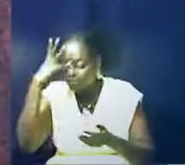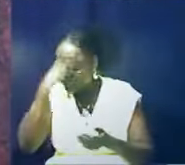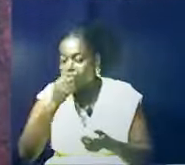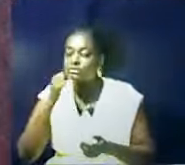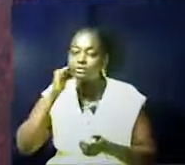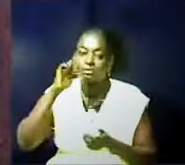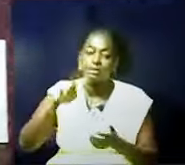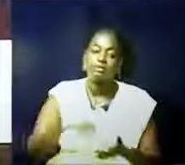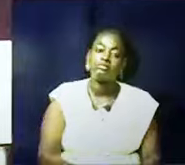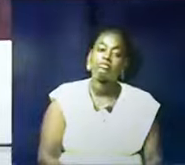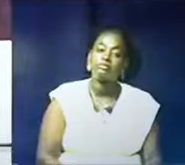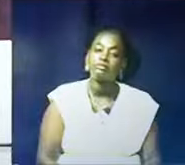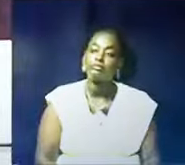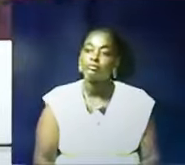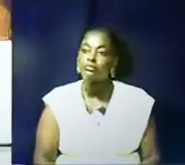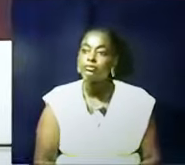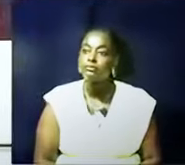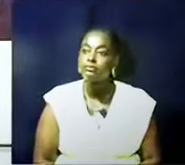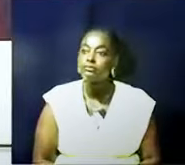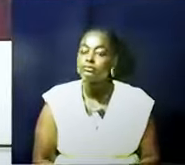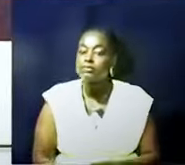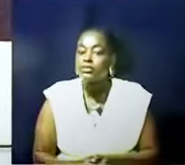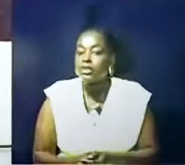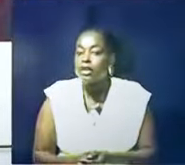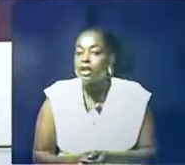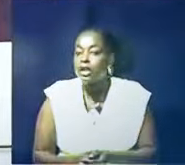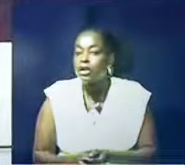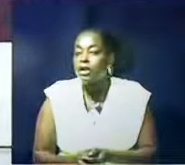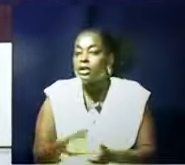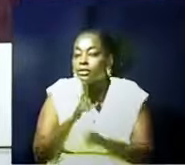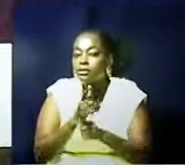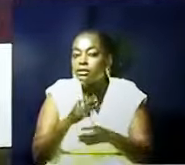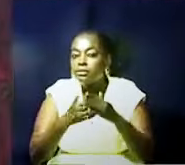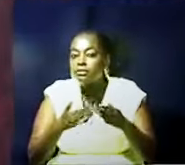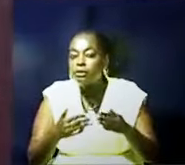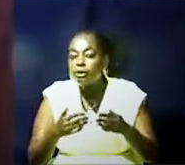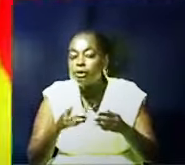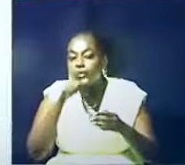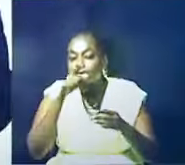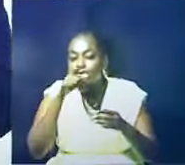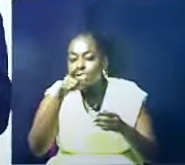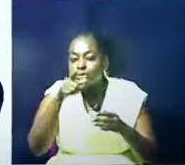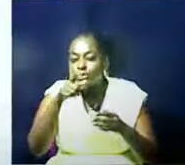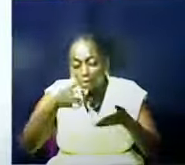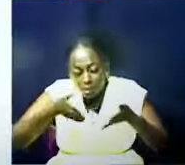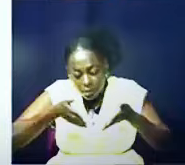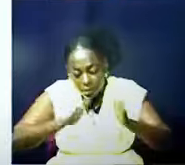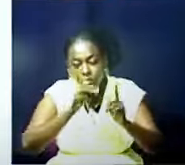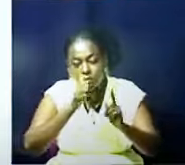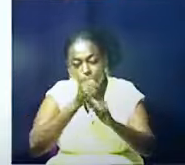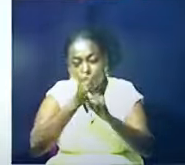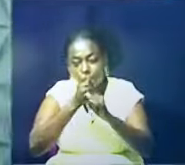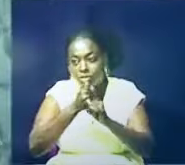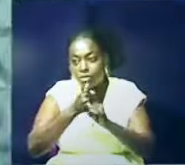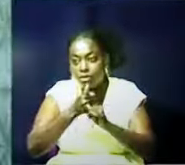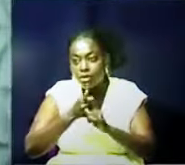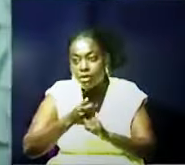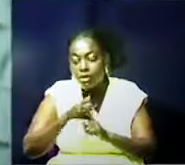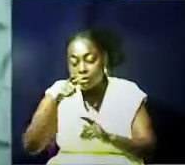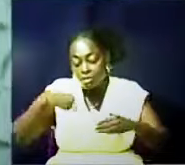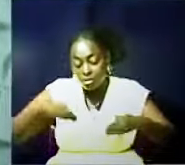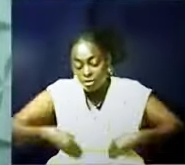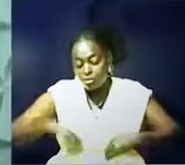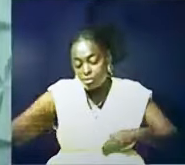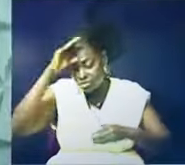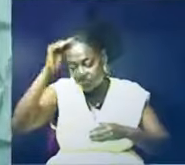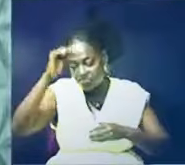our availability. He thinks that these are young men whom I can use. If